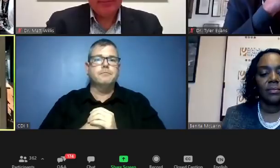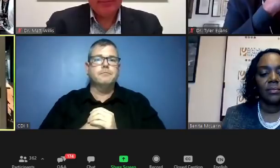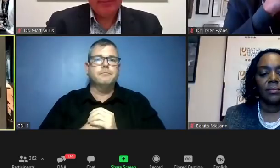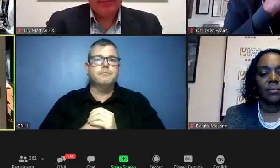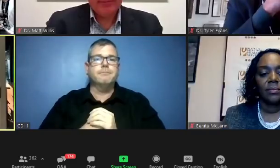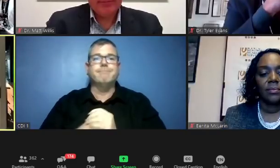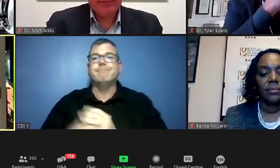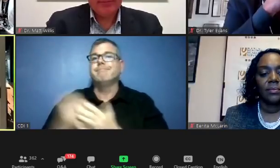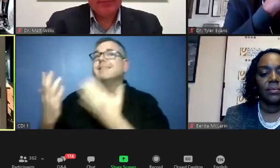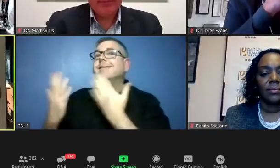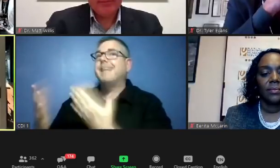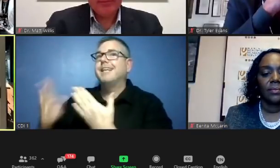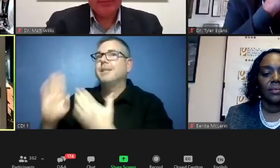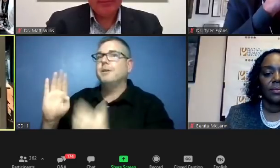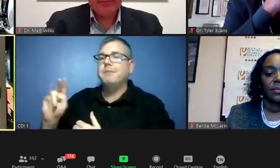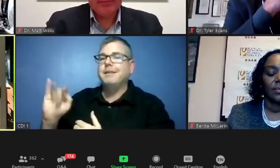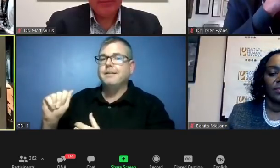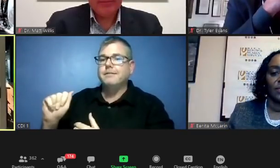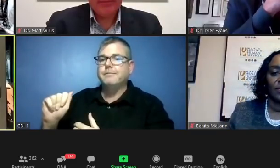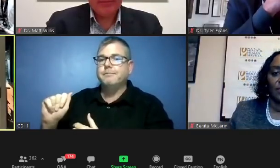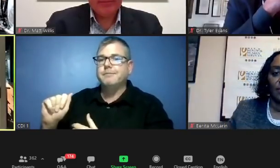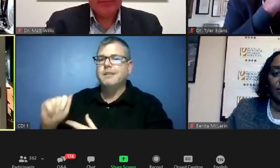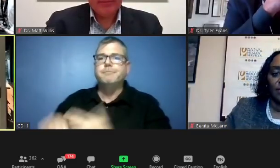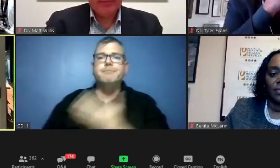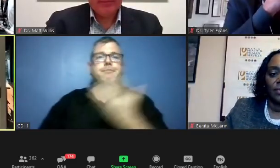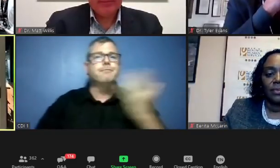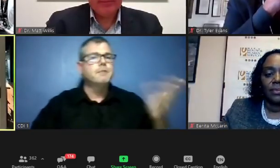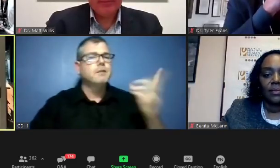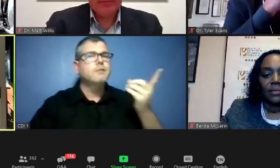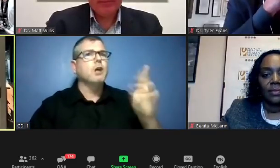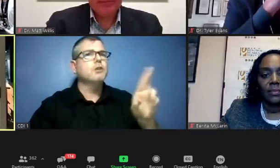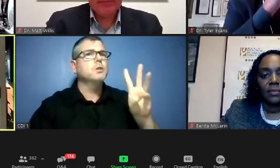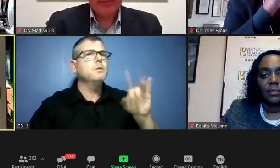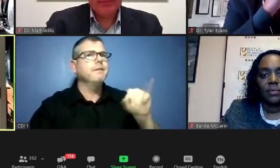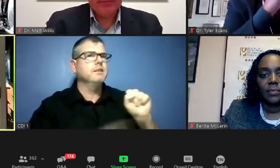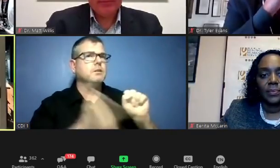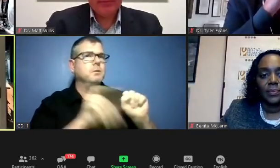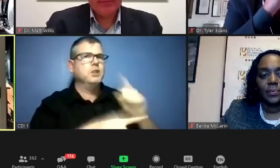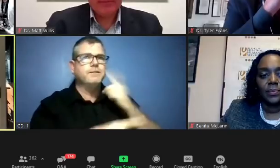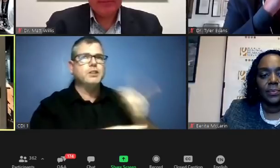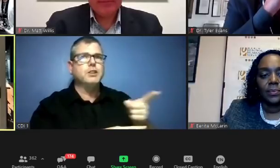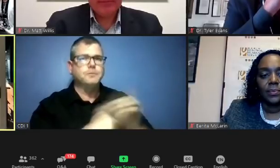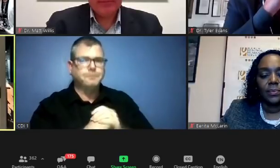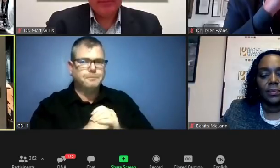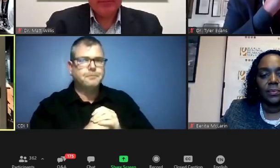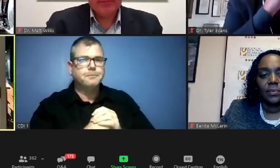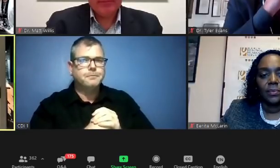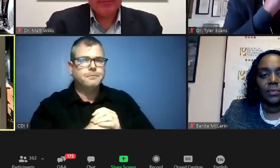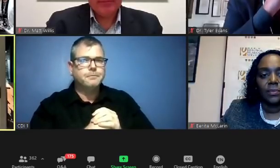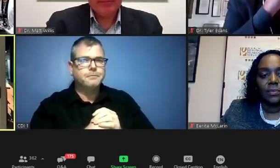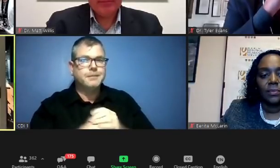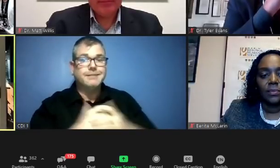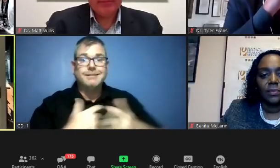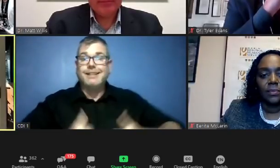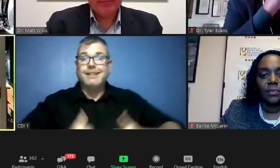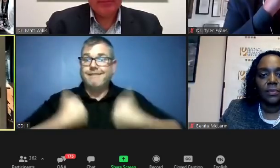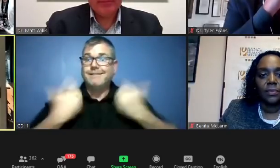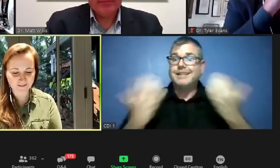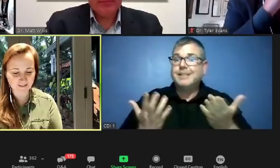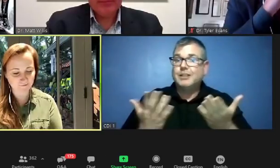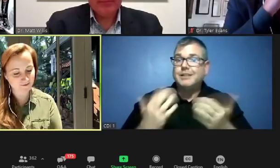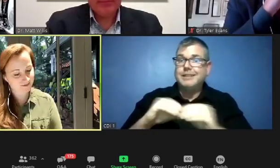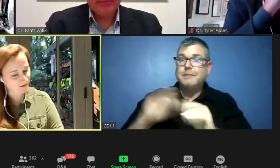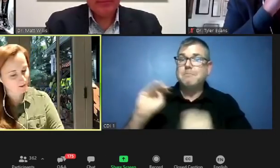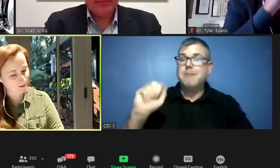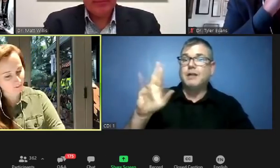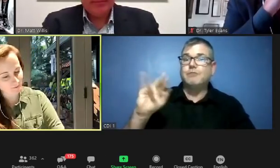Dr. Willis, here's a question for you. I am a resident of Marin County, but my doctors are all located at UCSF in